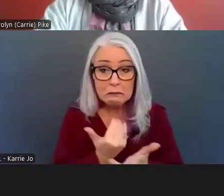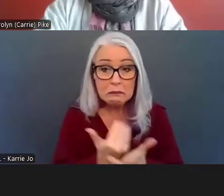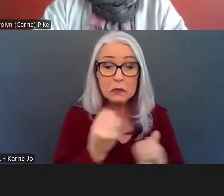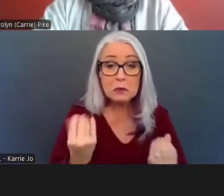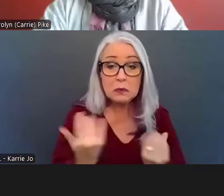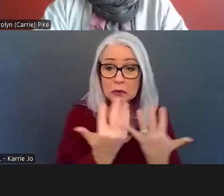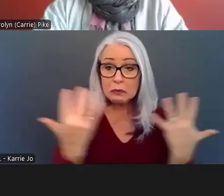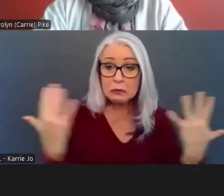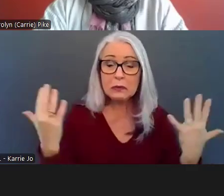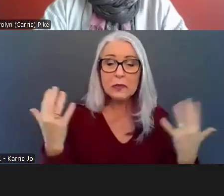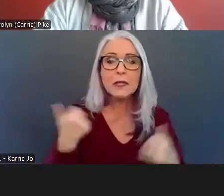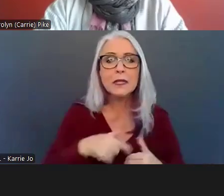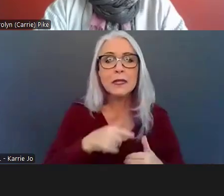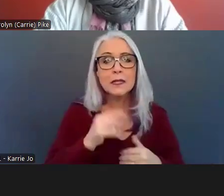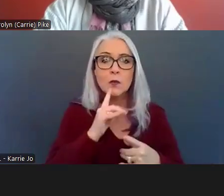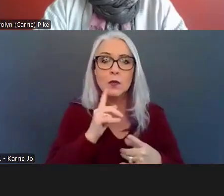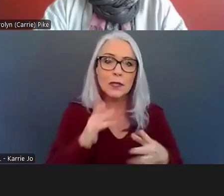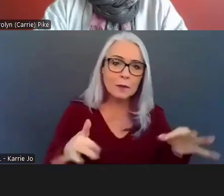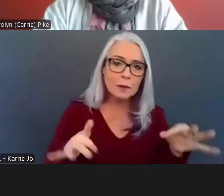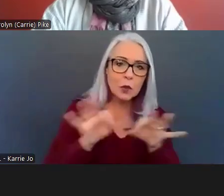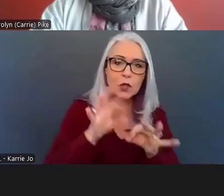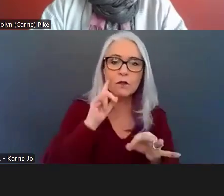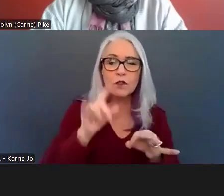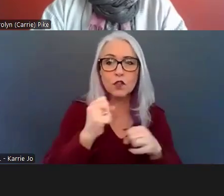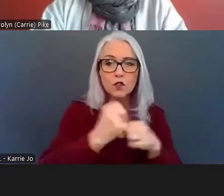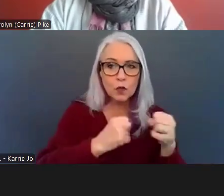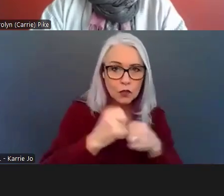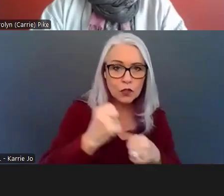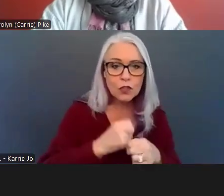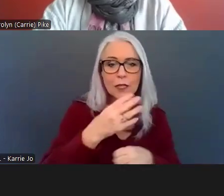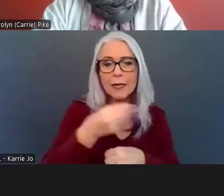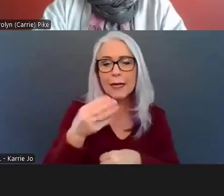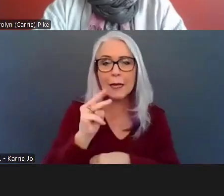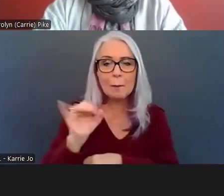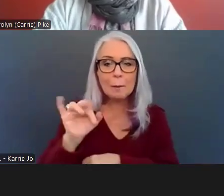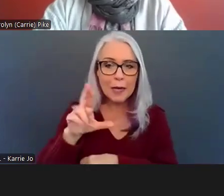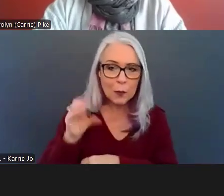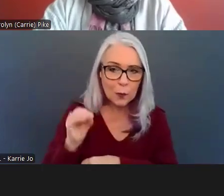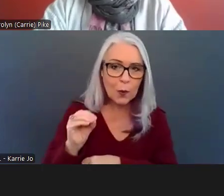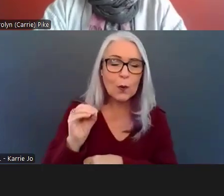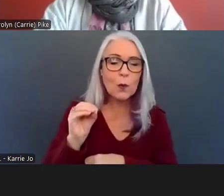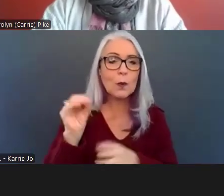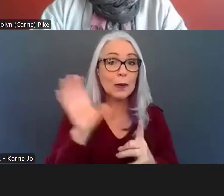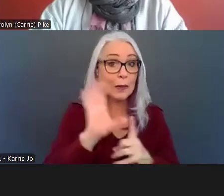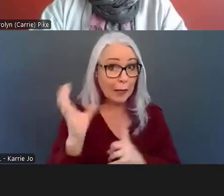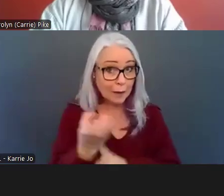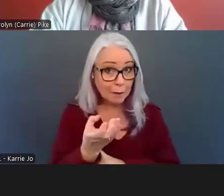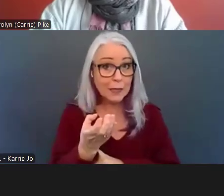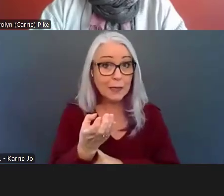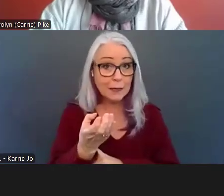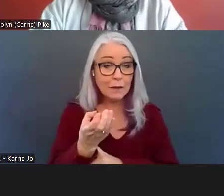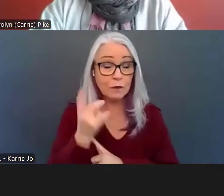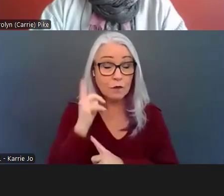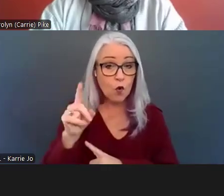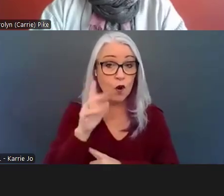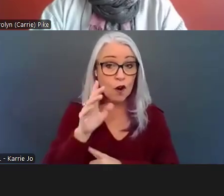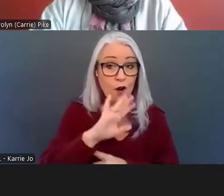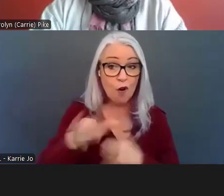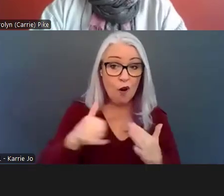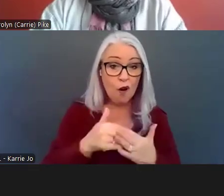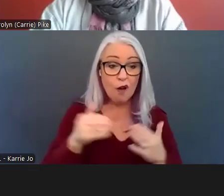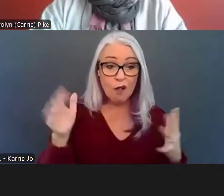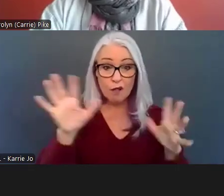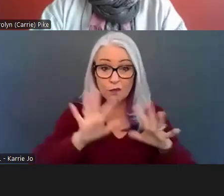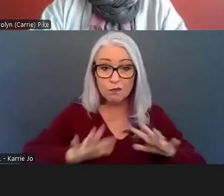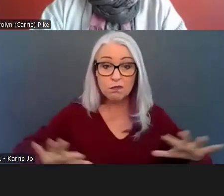of structure and microclimate for wildlife. And knowing that sort of everything